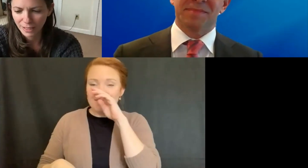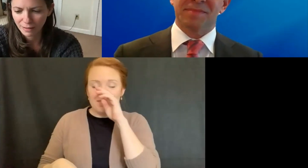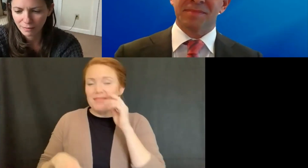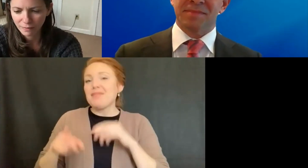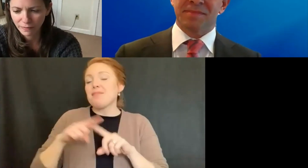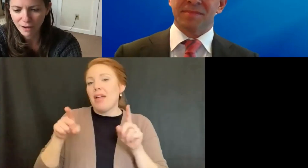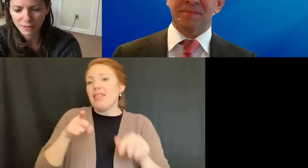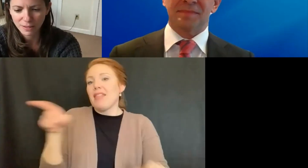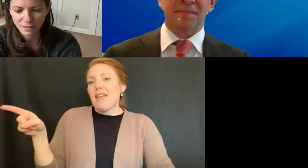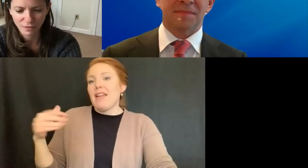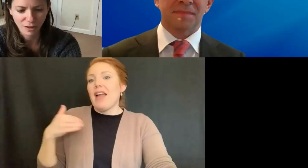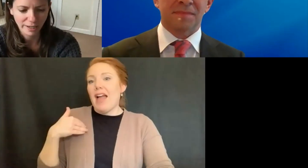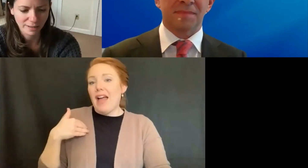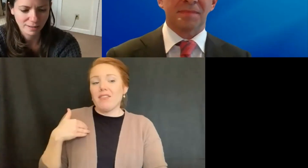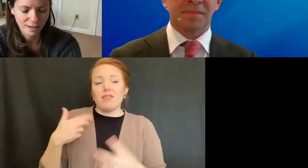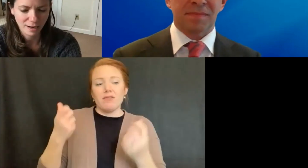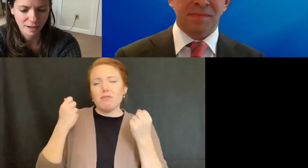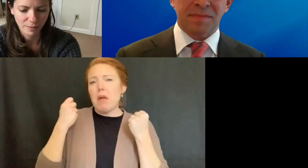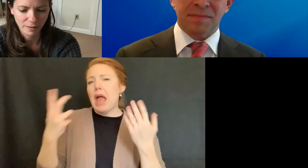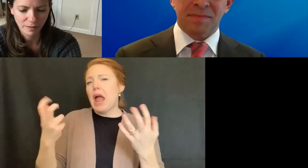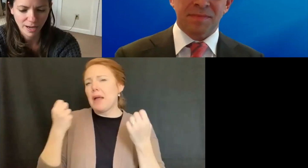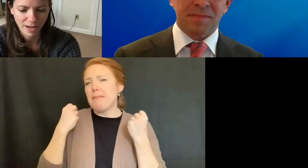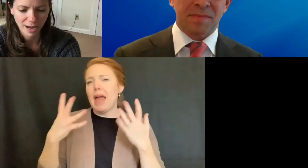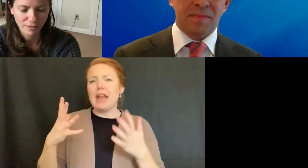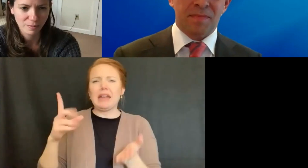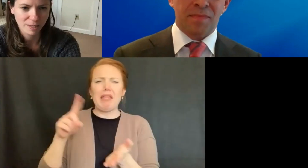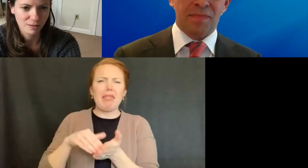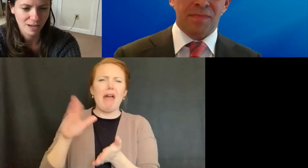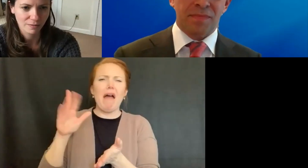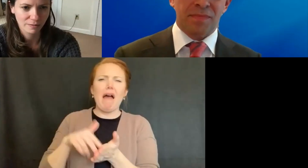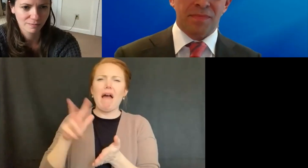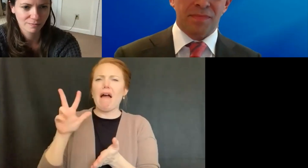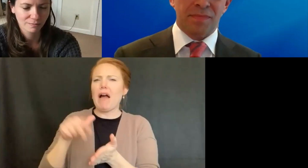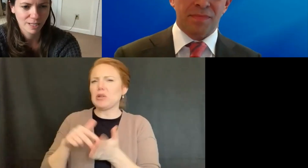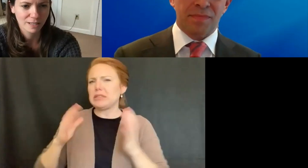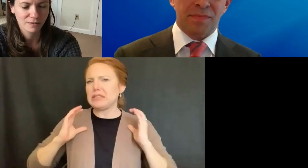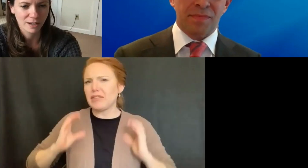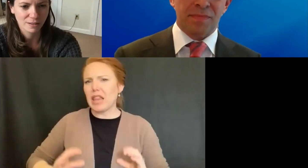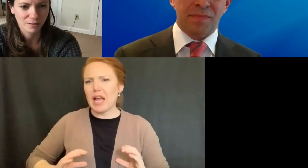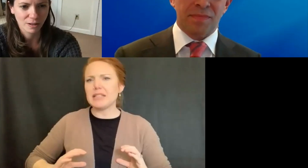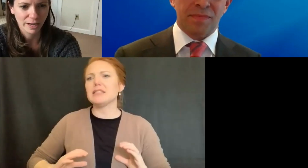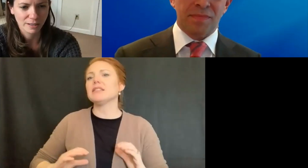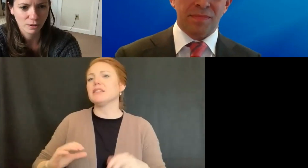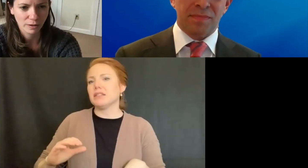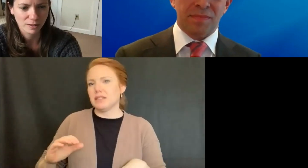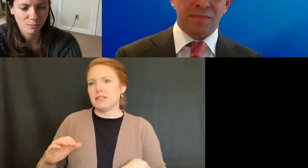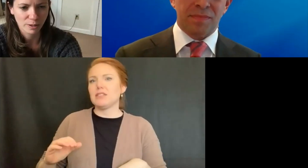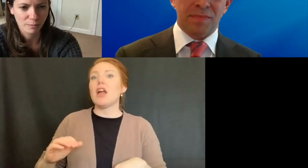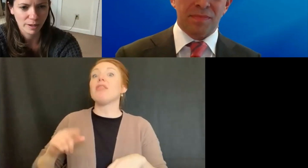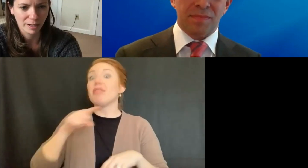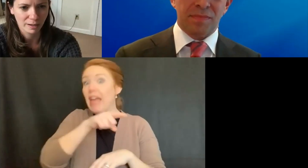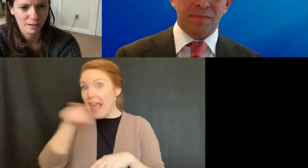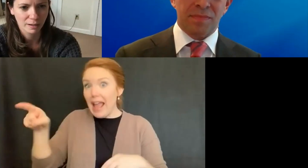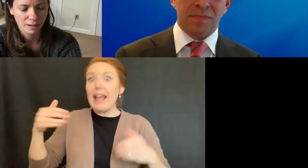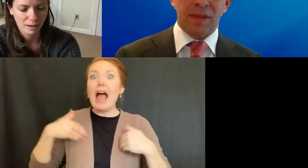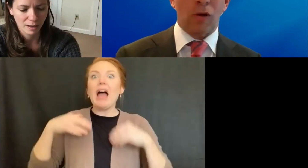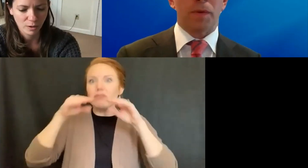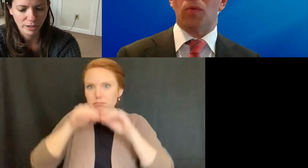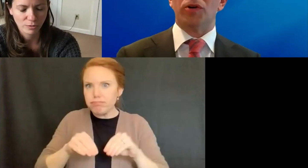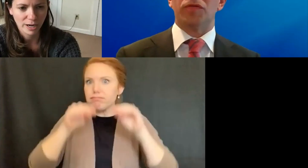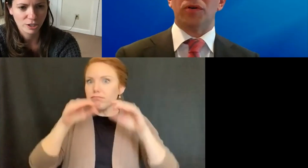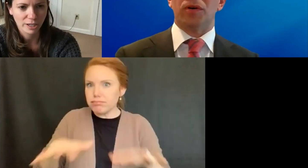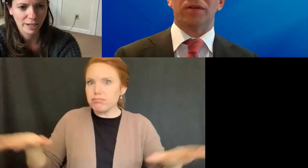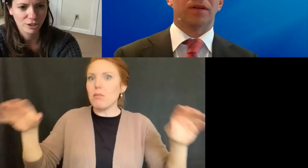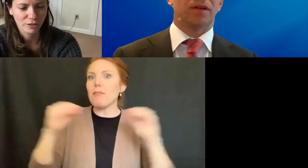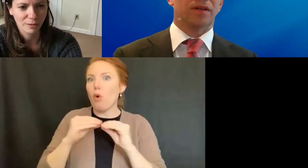have thousands of clients that themselves have tens of thousands of clients. So it's a pretty big that